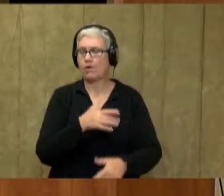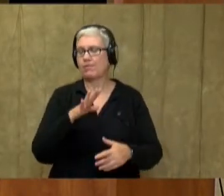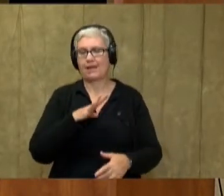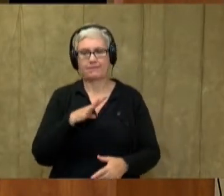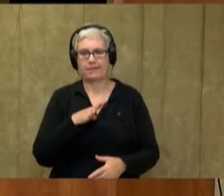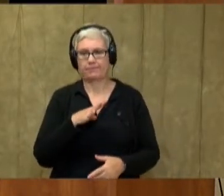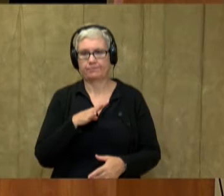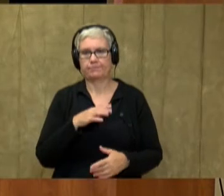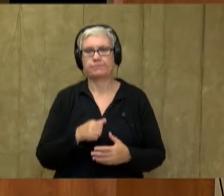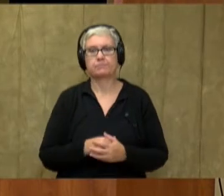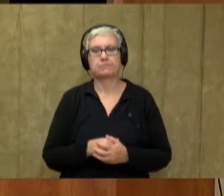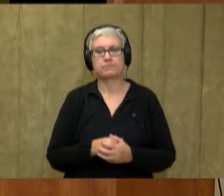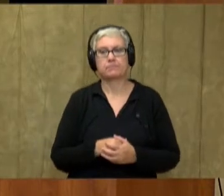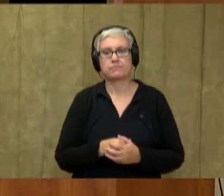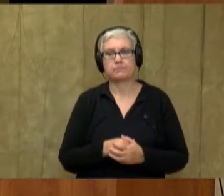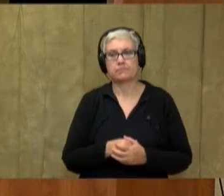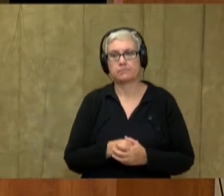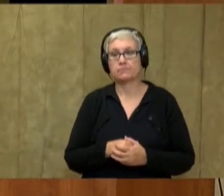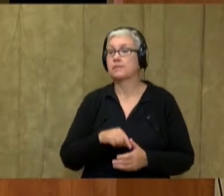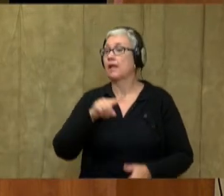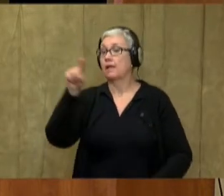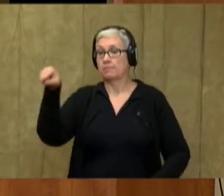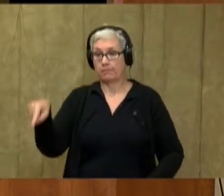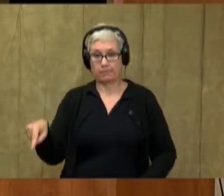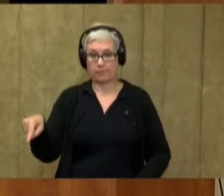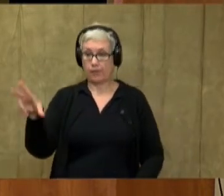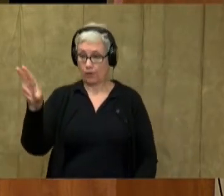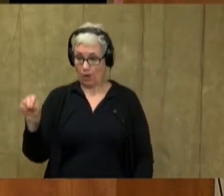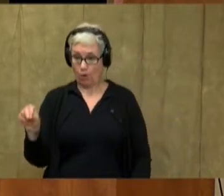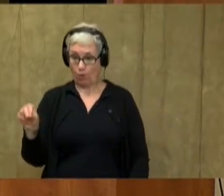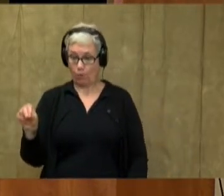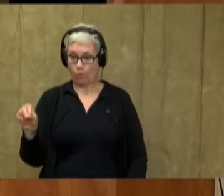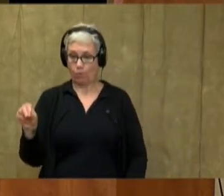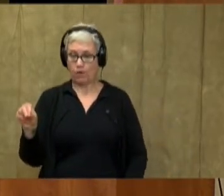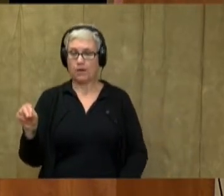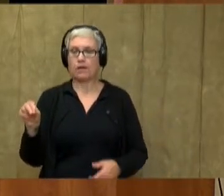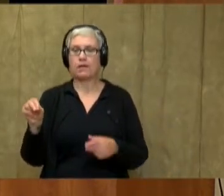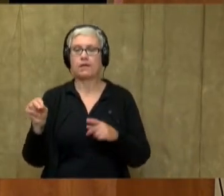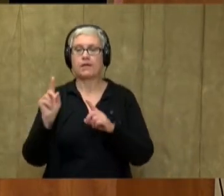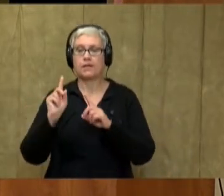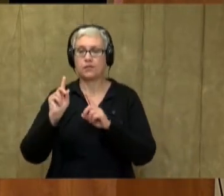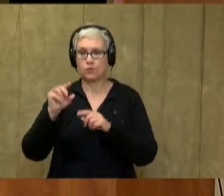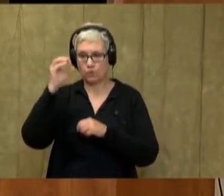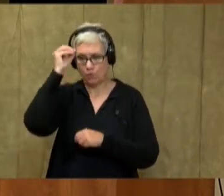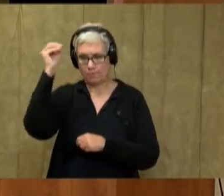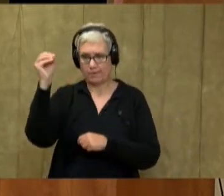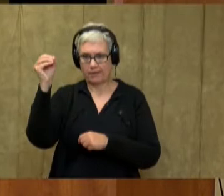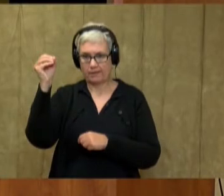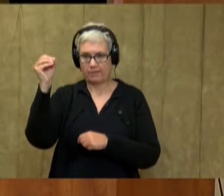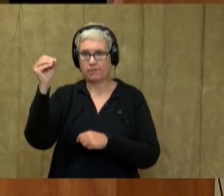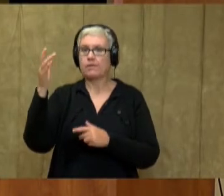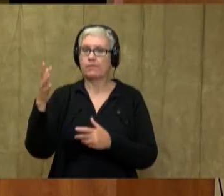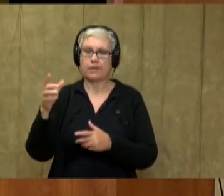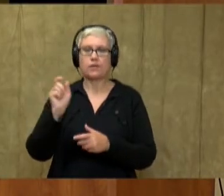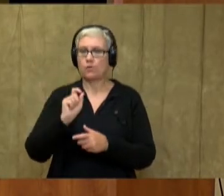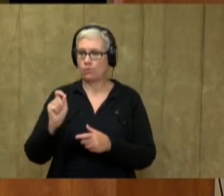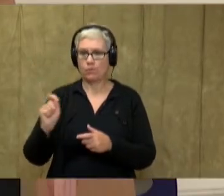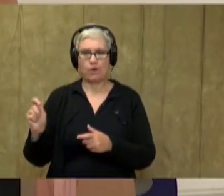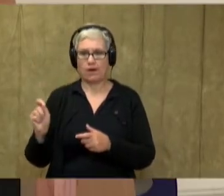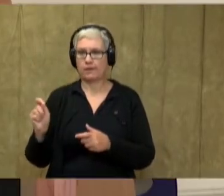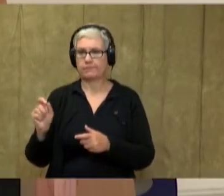If you believe that fast food franchises should not be in the high schools, then that's exactly what you would